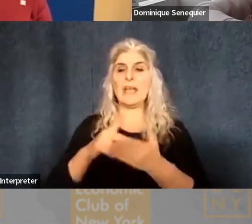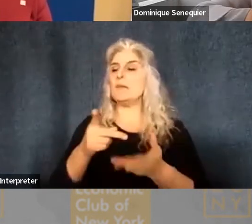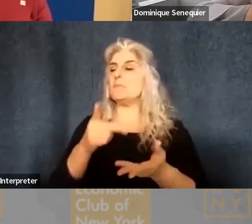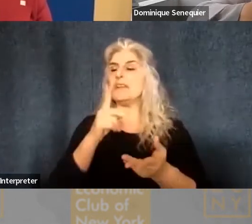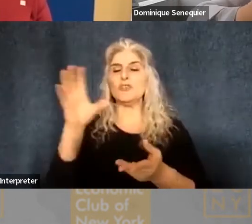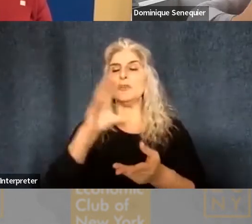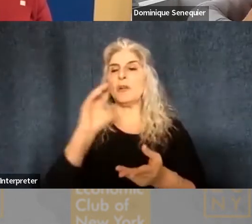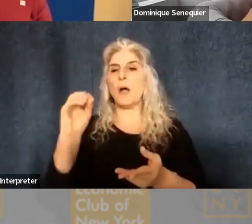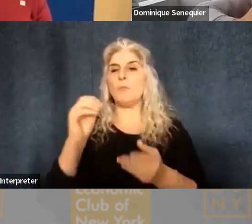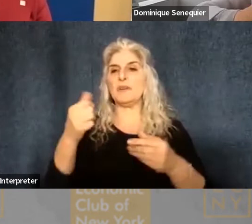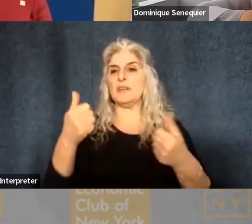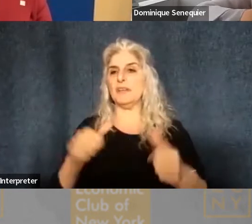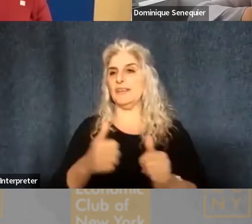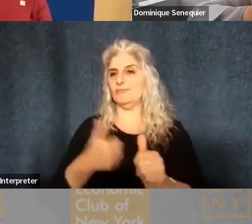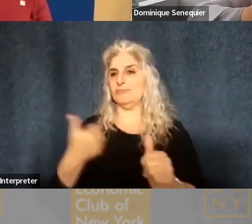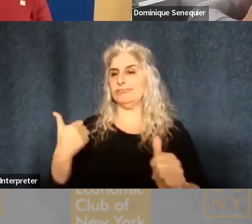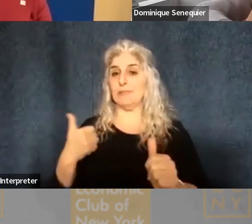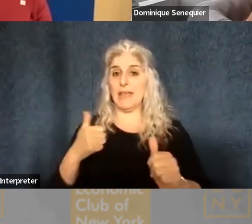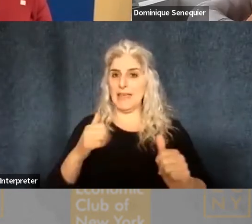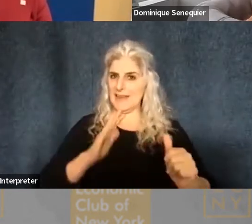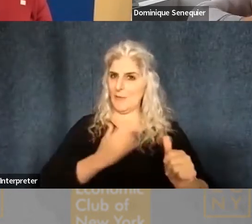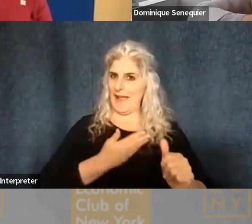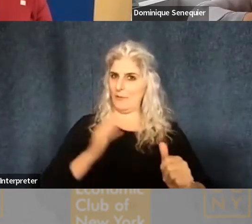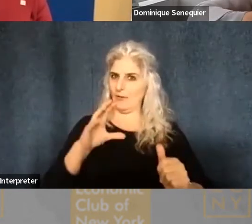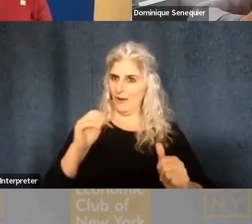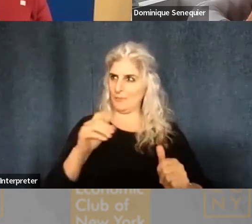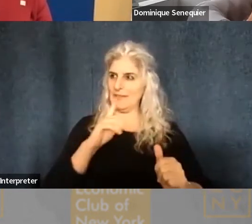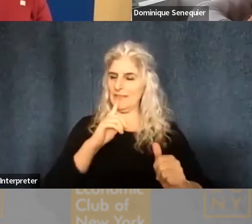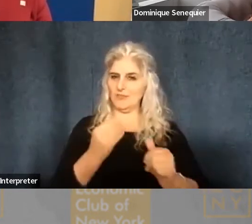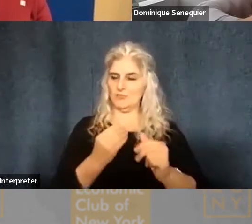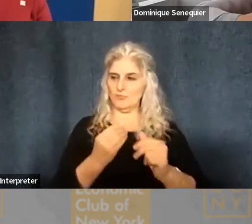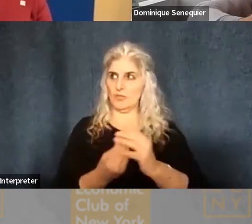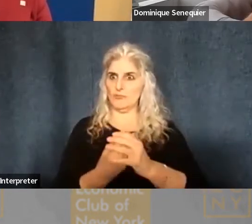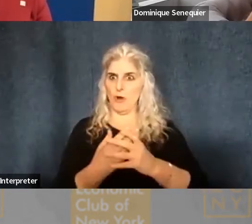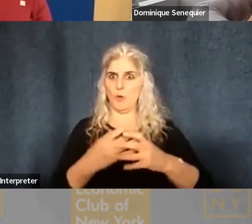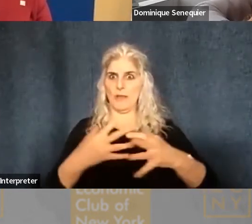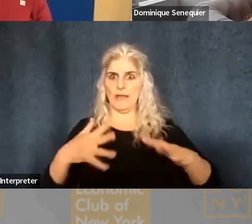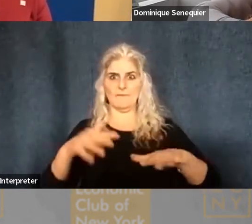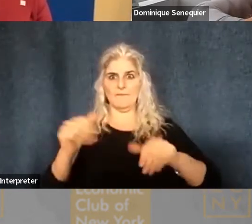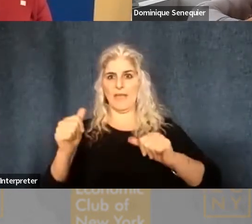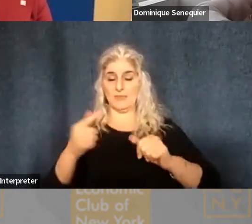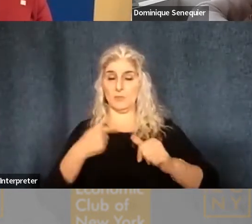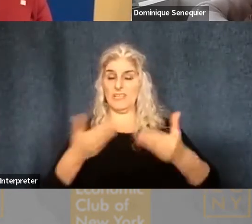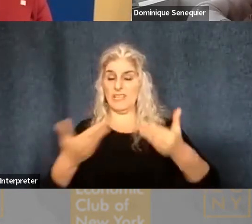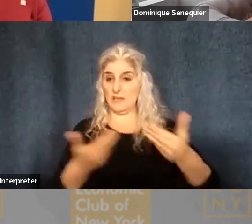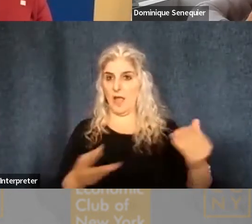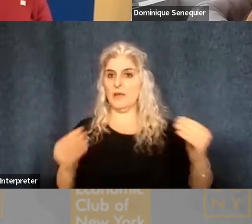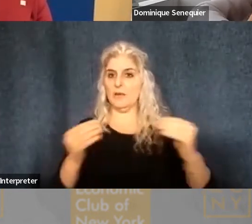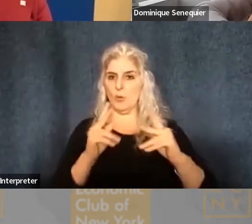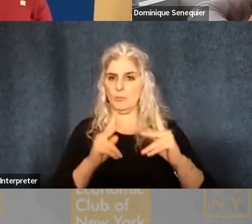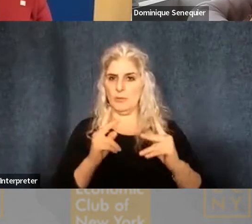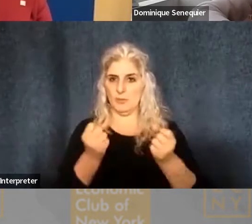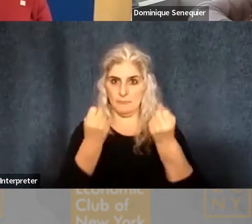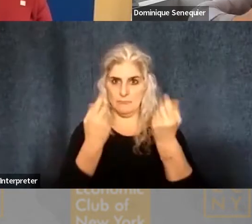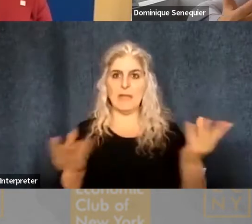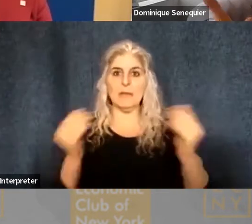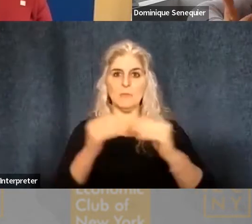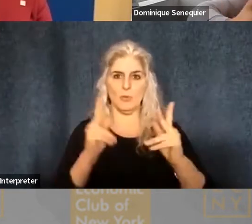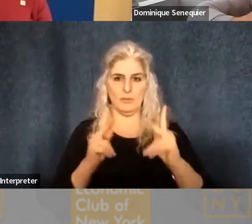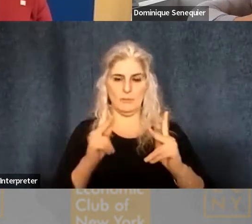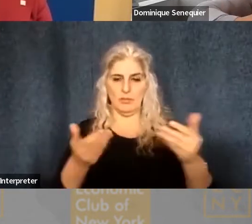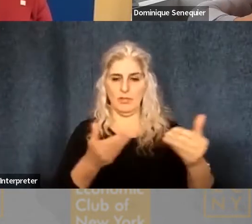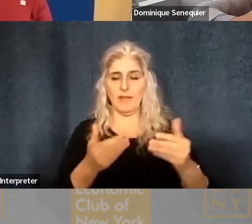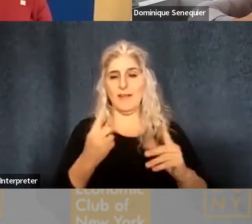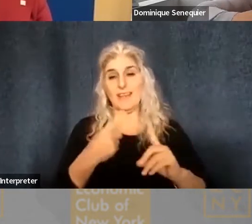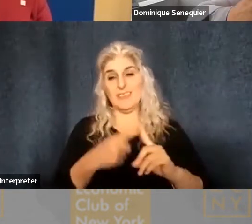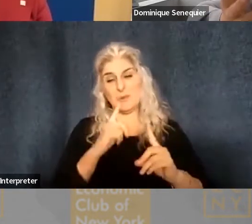a company which is growing fast, so we need to hire more people, a lot of more people, and young people. So if they